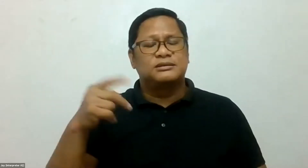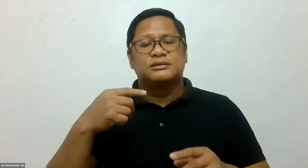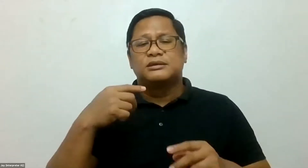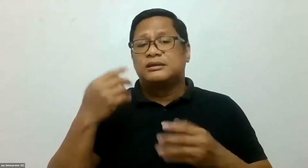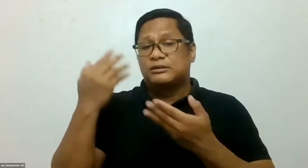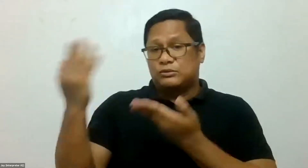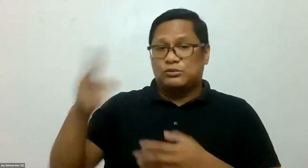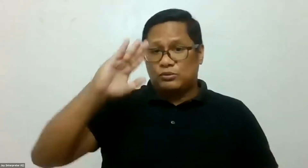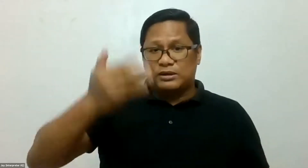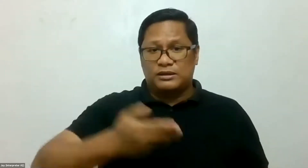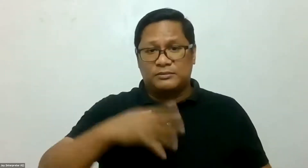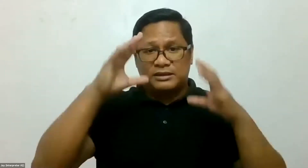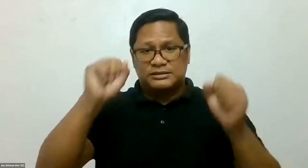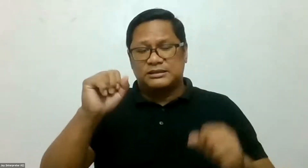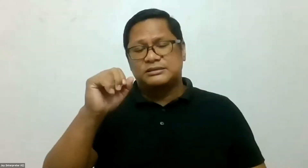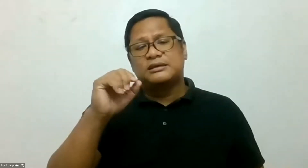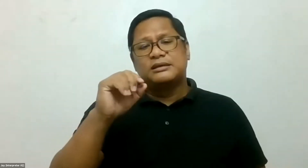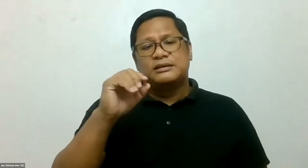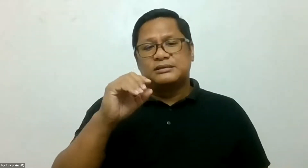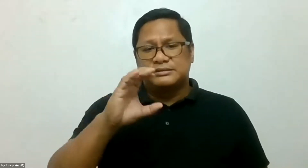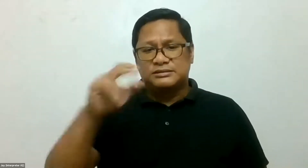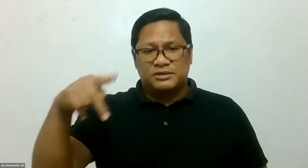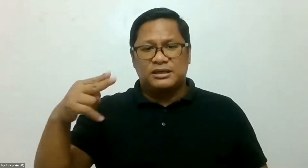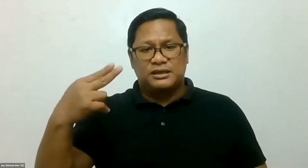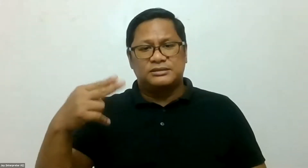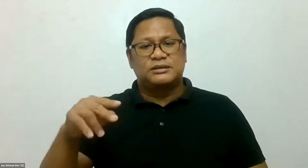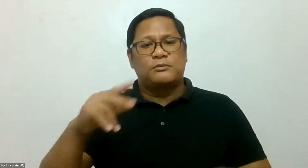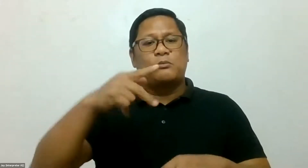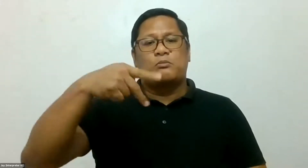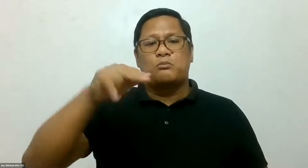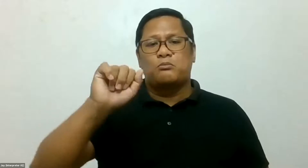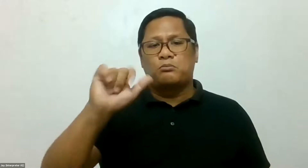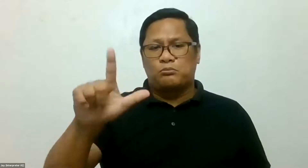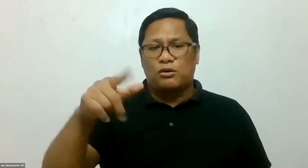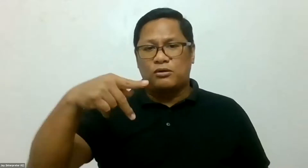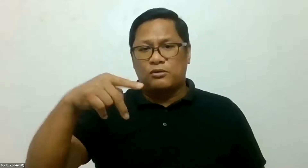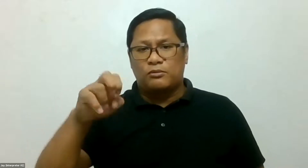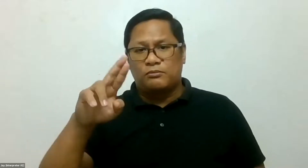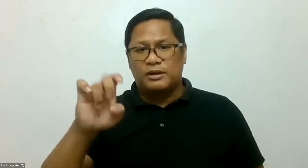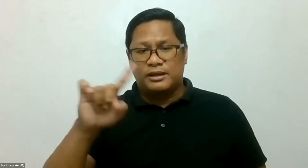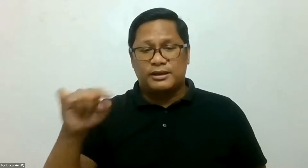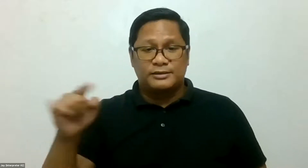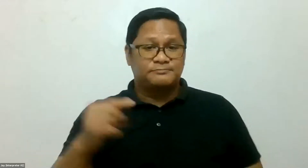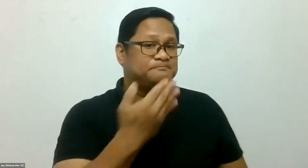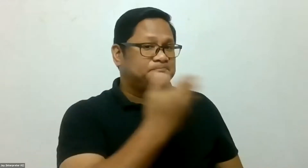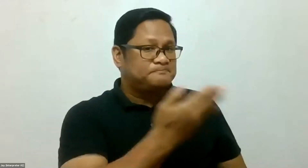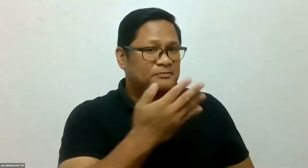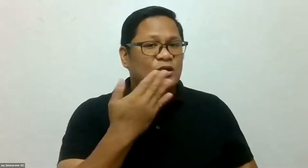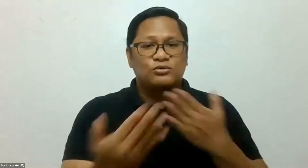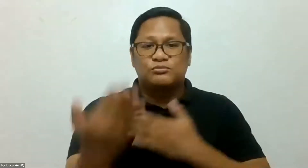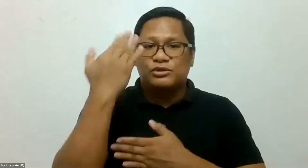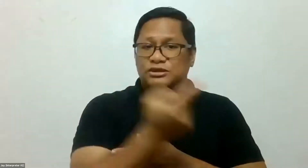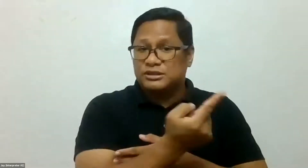President of CCPH, Mr. Paul Perez. Thank you, Early. Magandang umaga po sa inyo